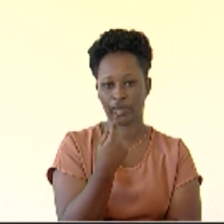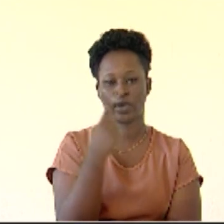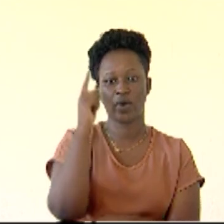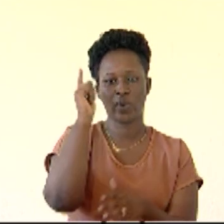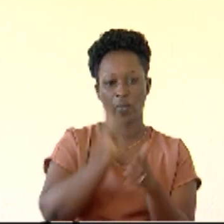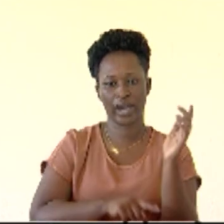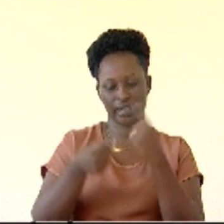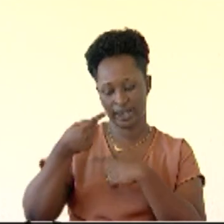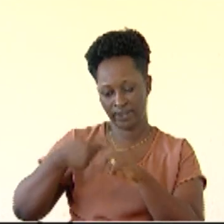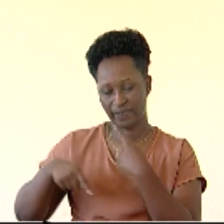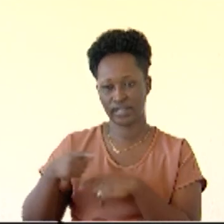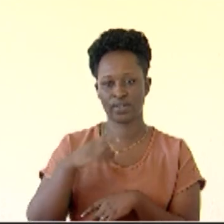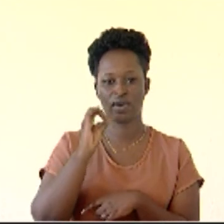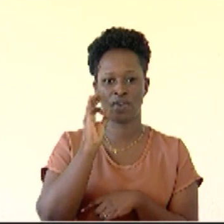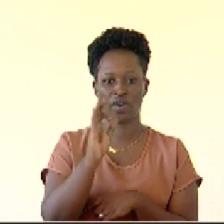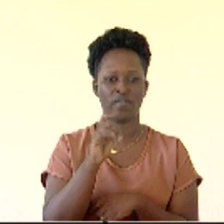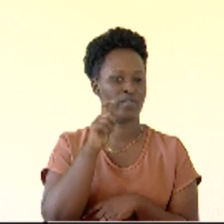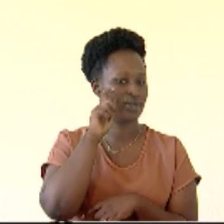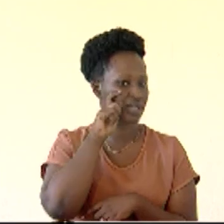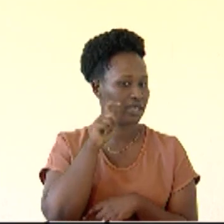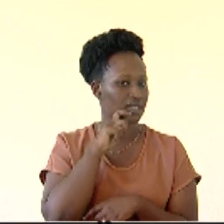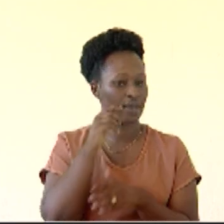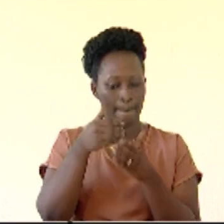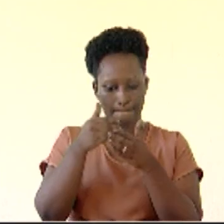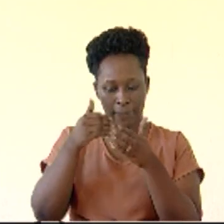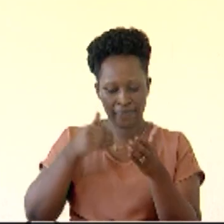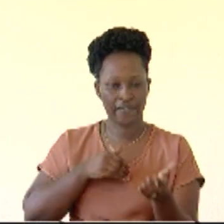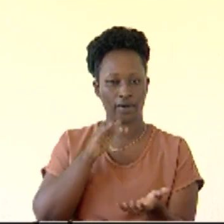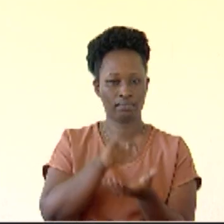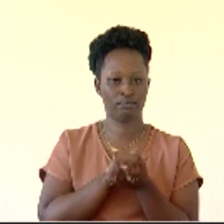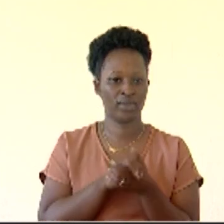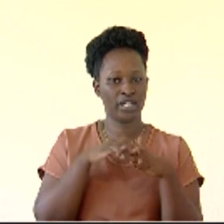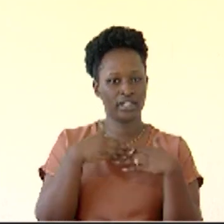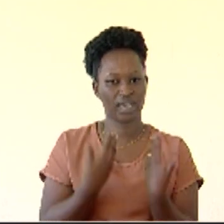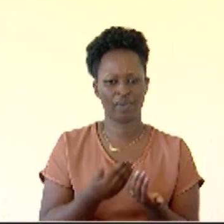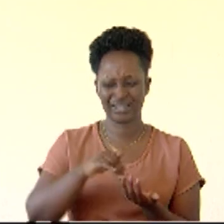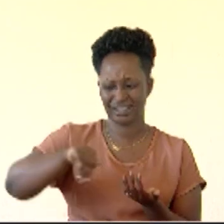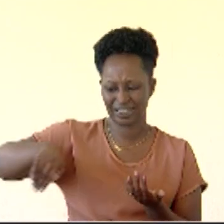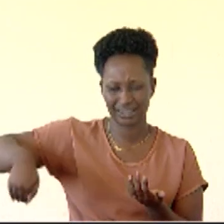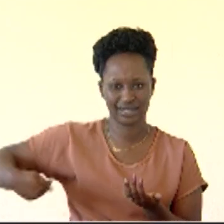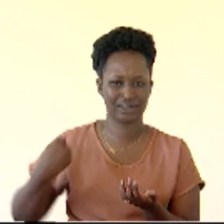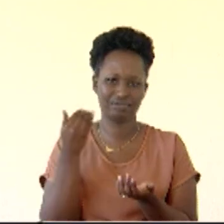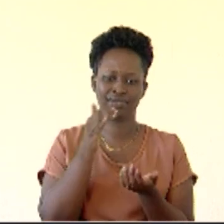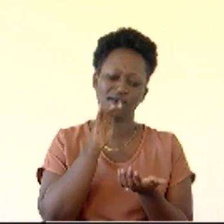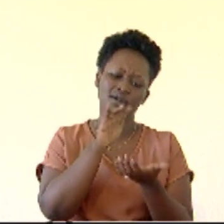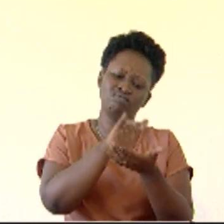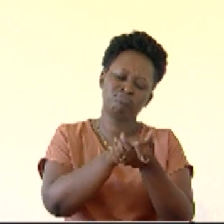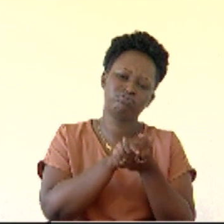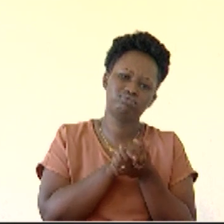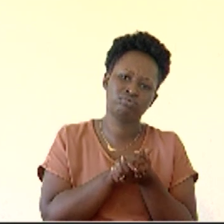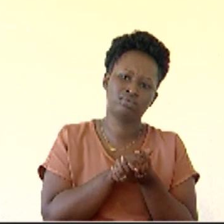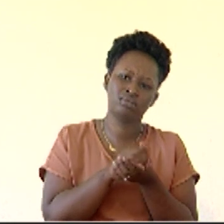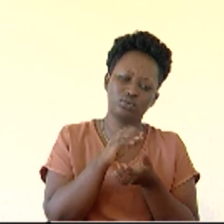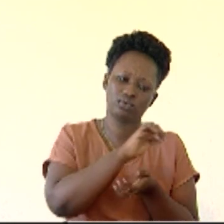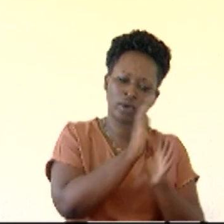of sex outside marriage? That is question number 1. What would you think would be the effect of having